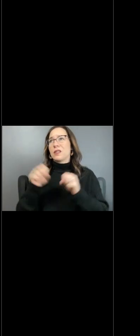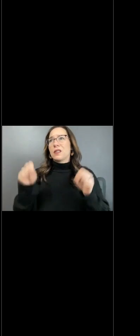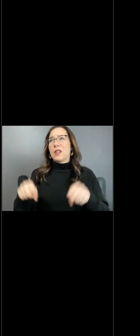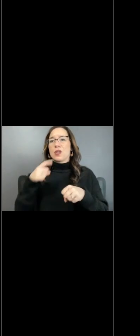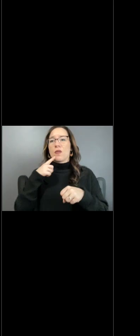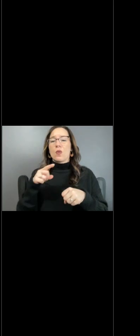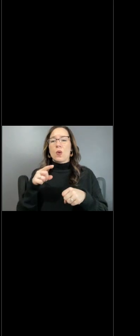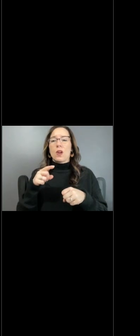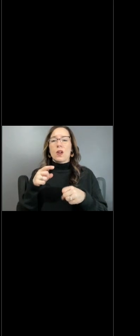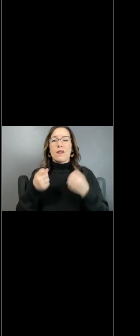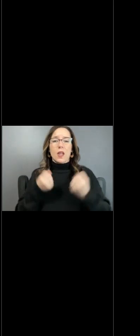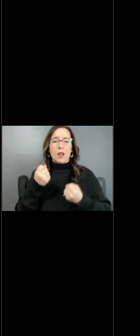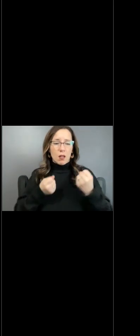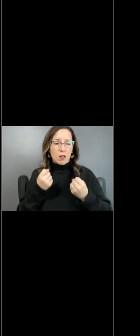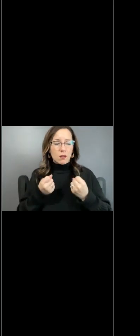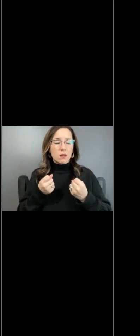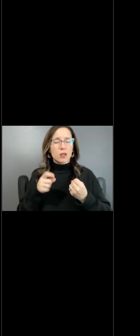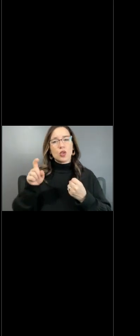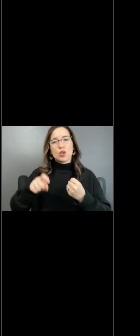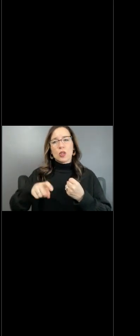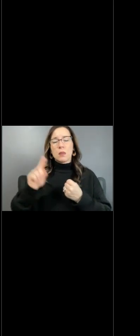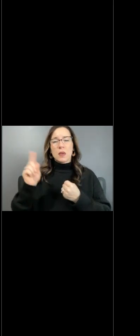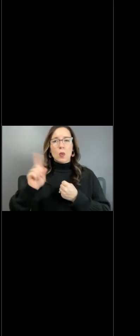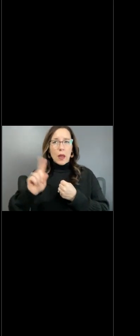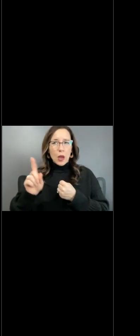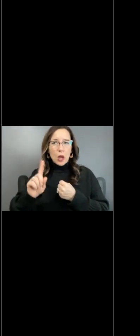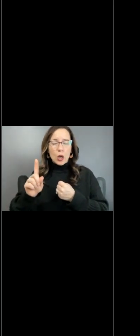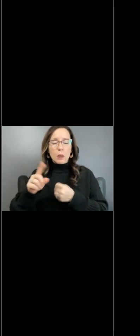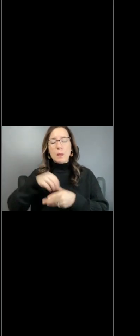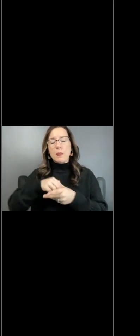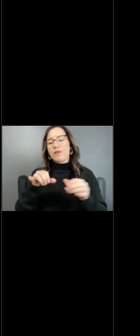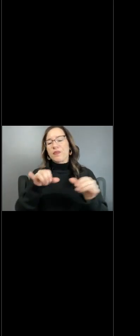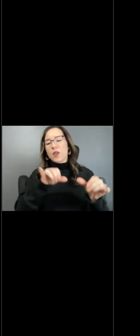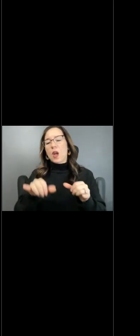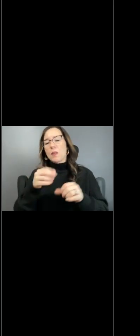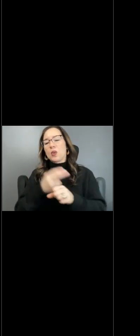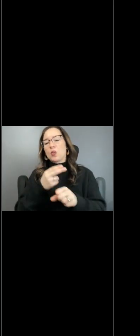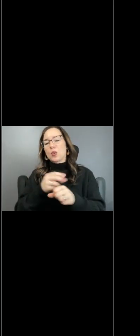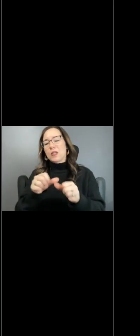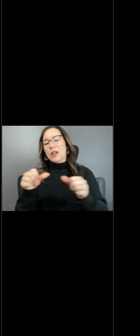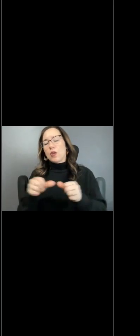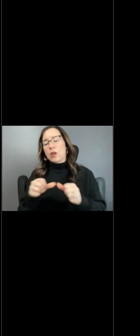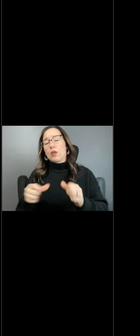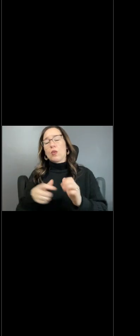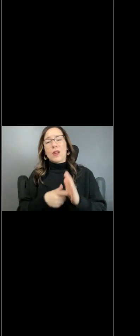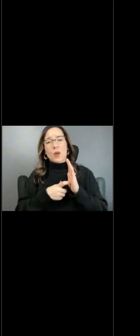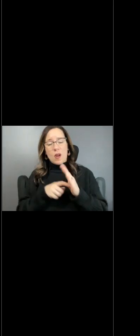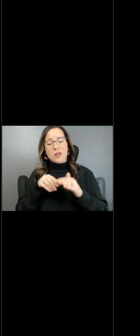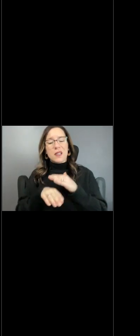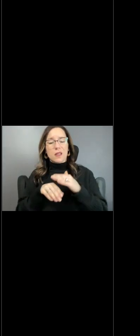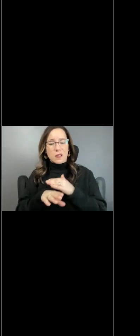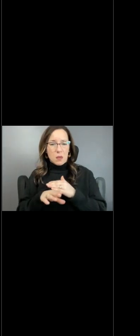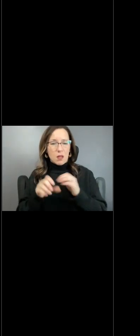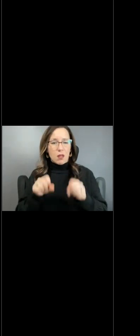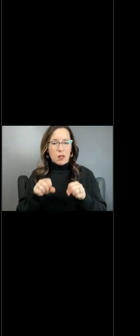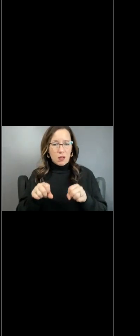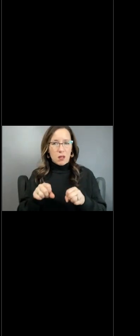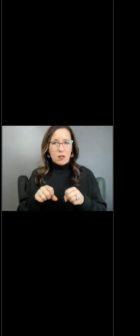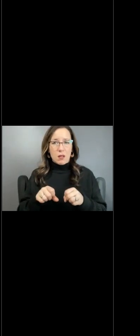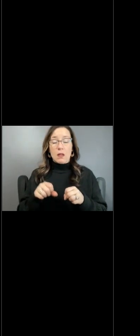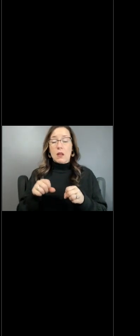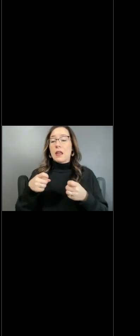vehicles, these should be located in a common use area, and as such, they are required to be accessible. The electric